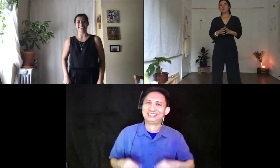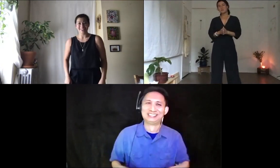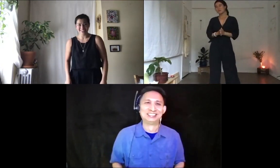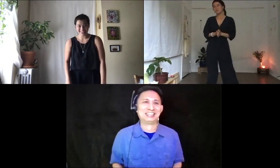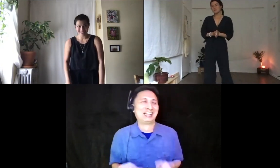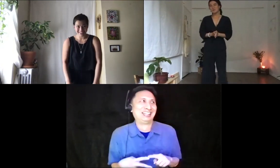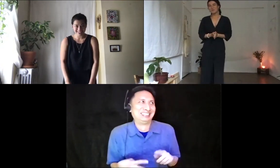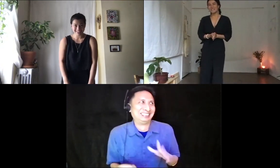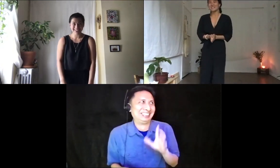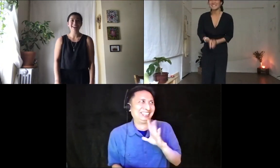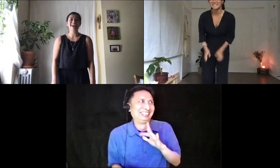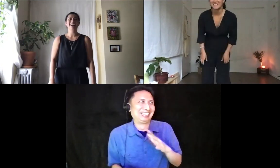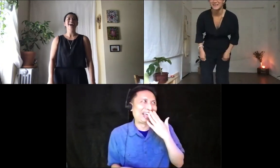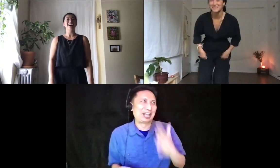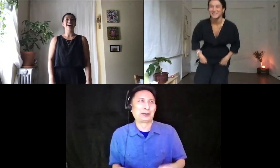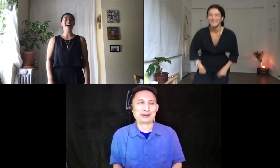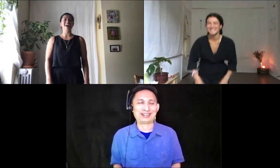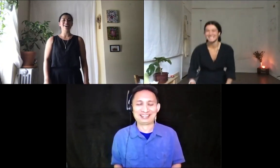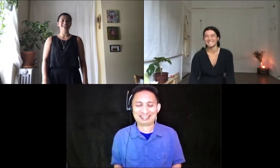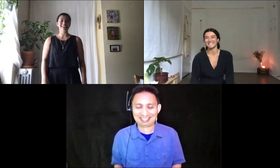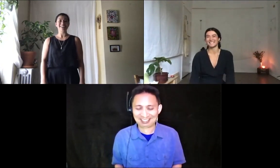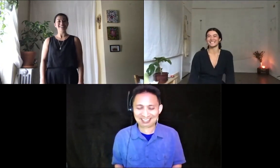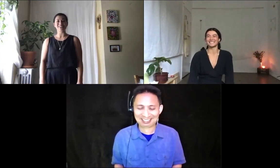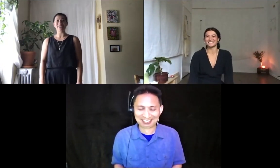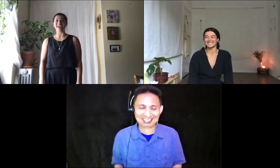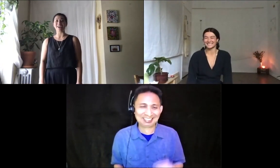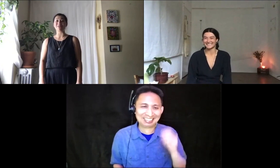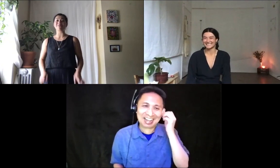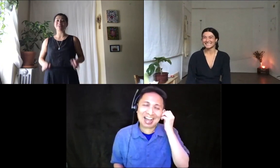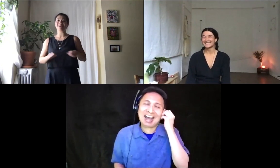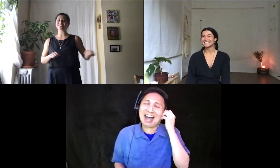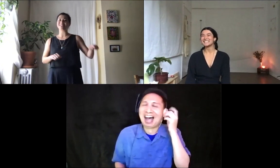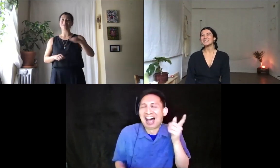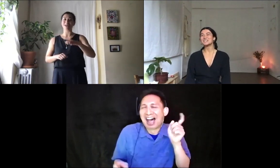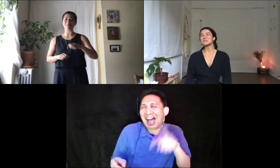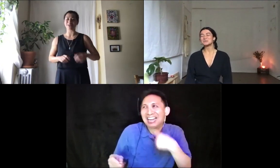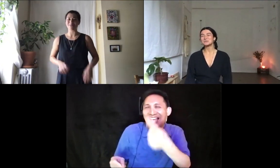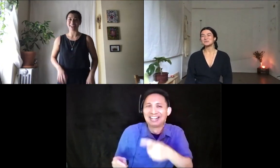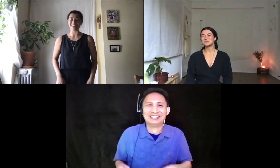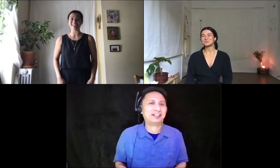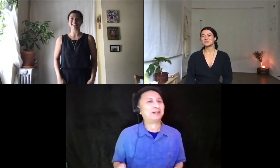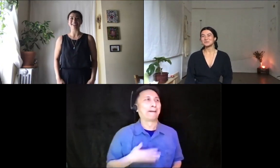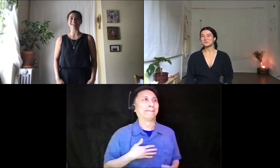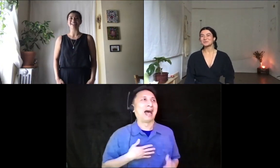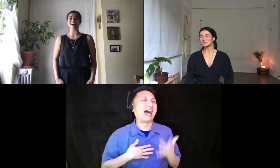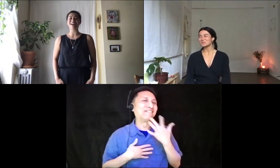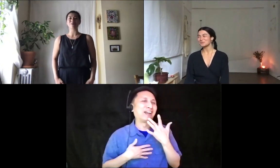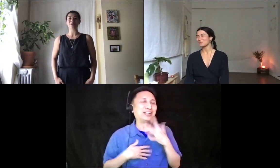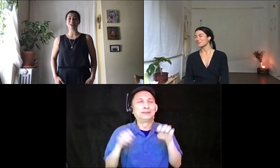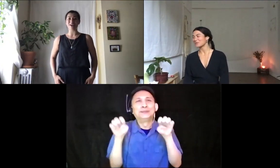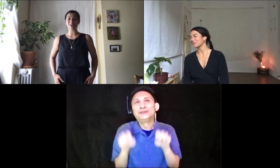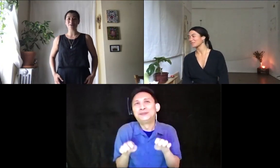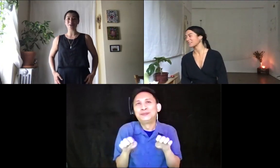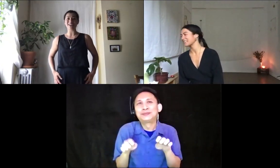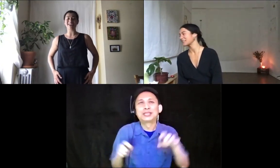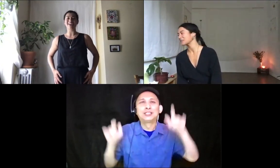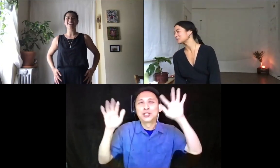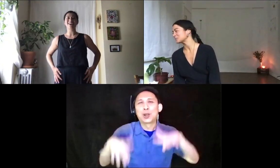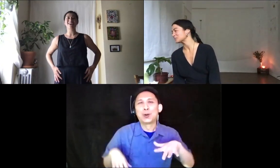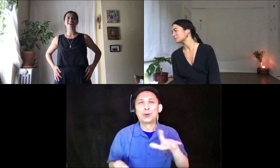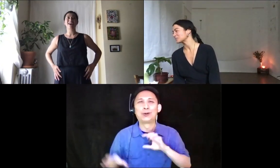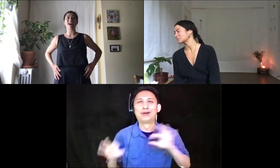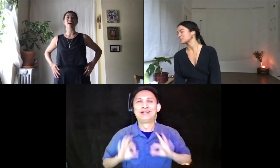Thank you. I'm sorry, Singha. Okay, my favorite is snow leopard, but I'll take it. So now that